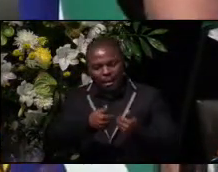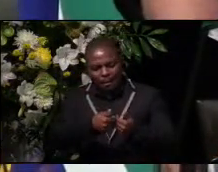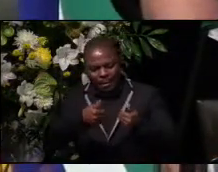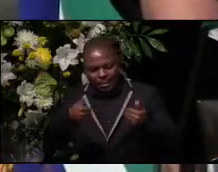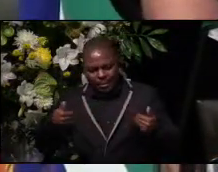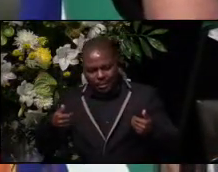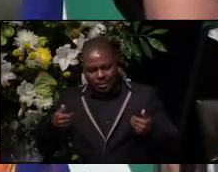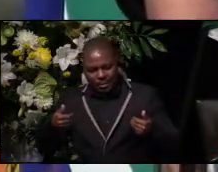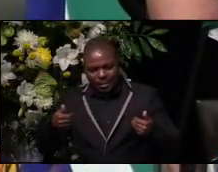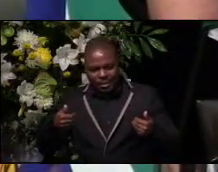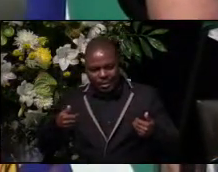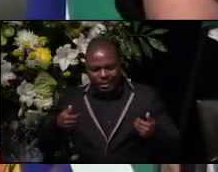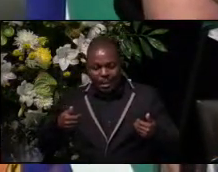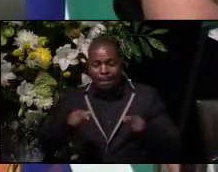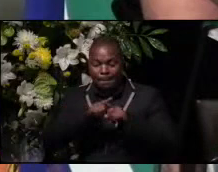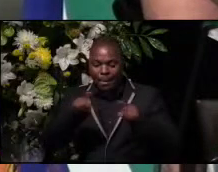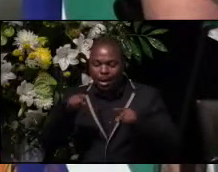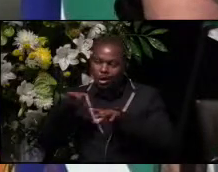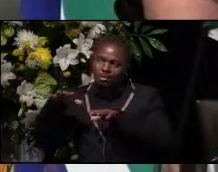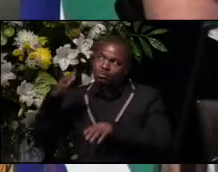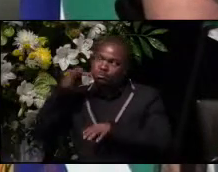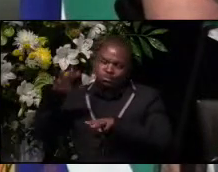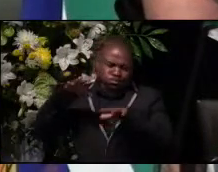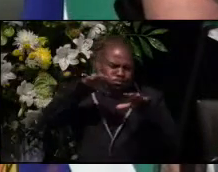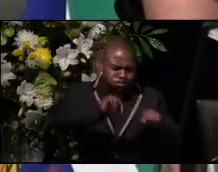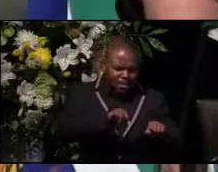colonialism of a special kind